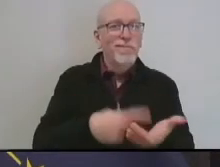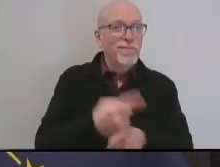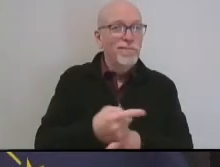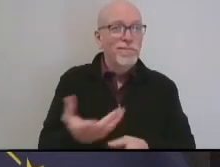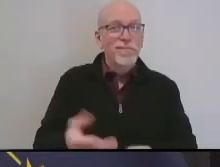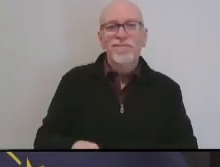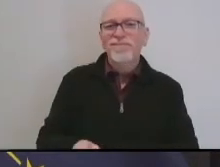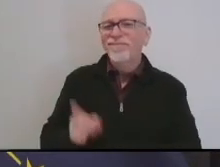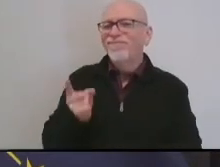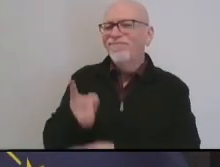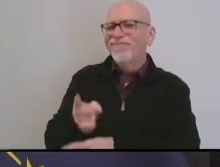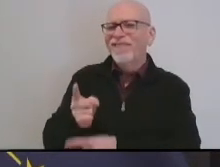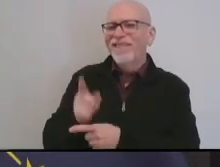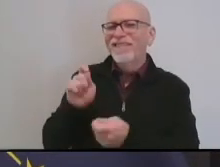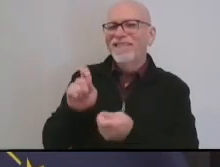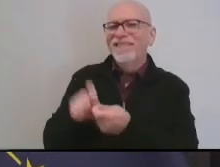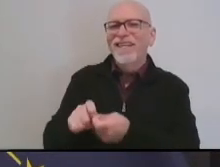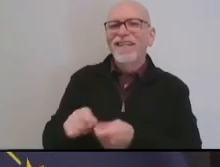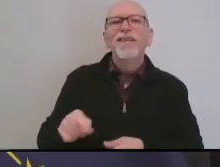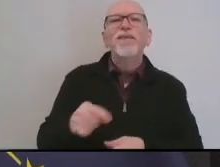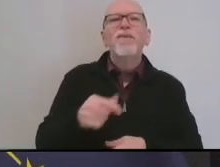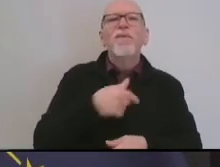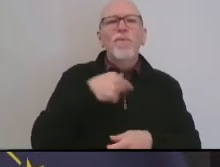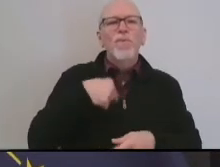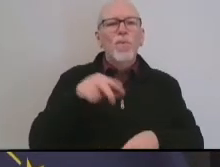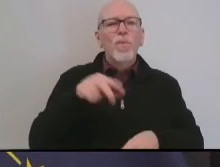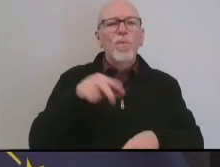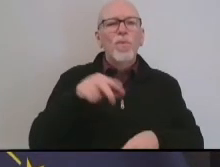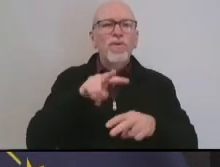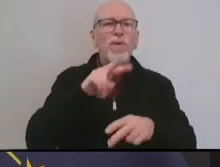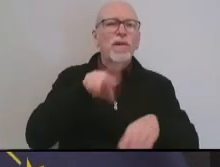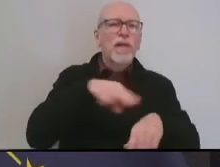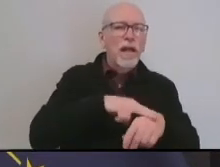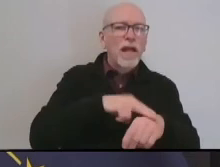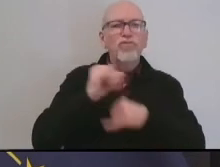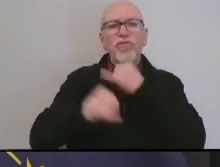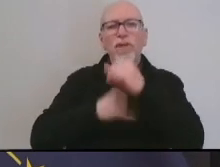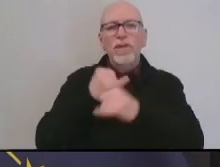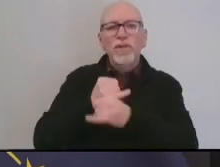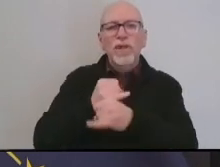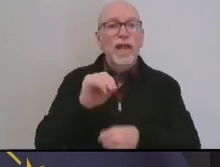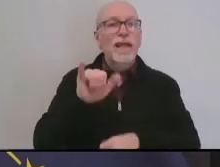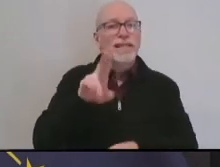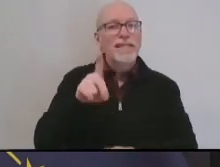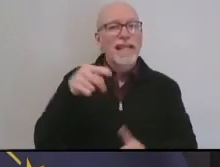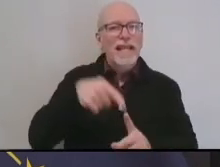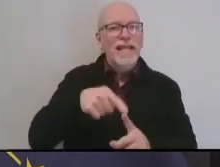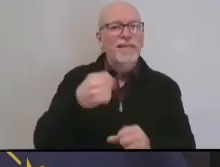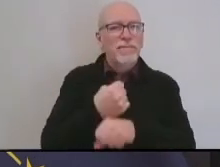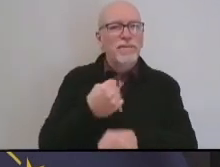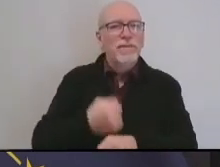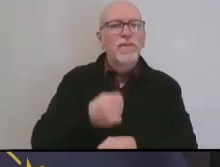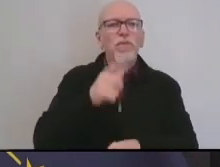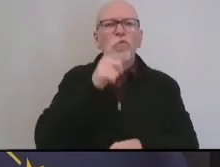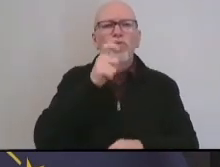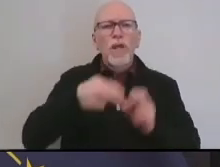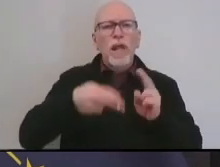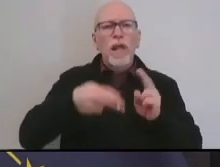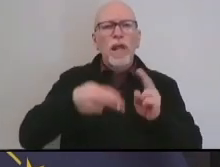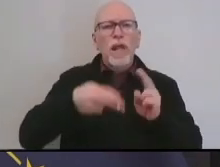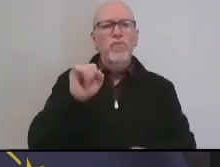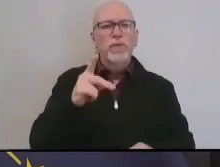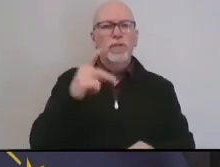Exactly. We review both national, international, and Indiana-specific data about who is at high risk for